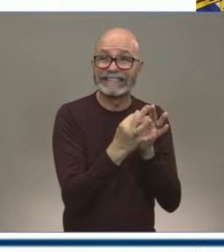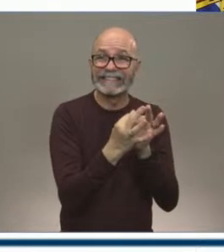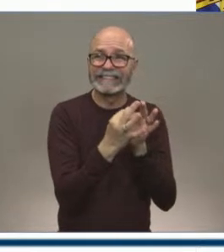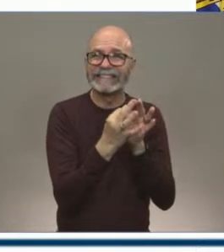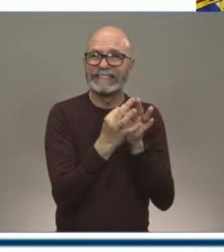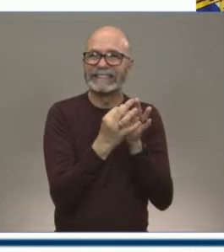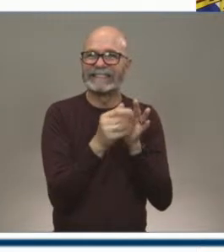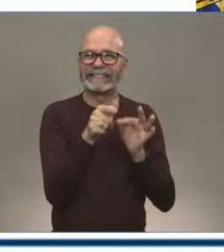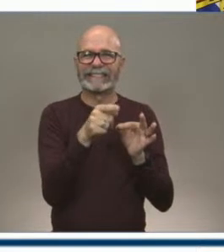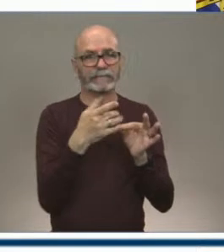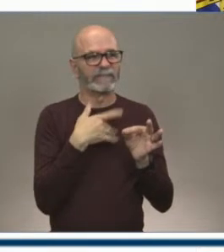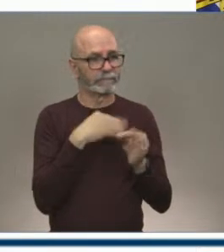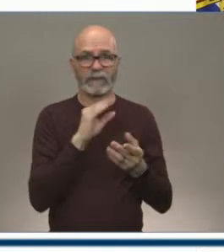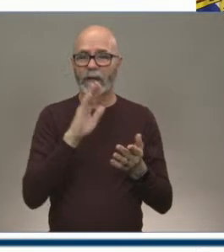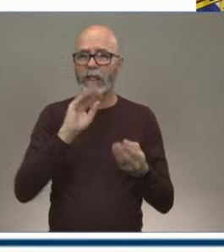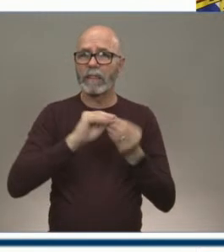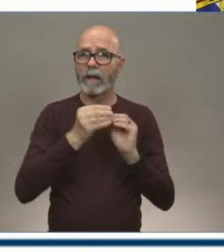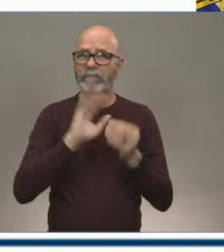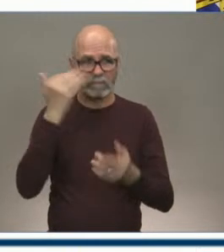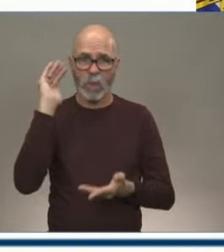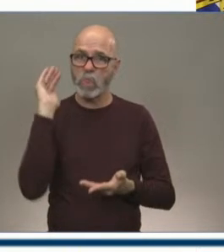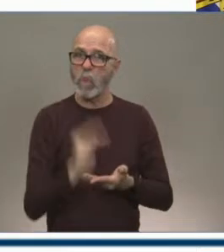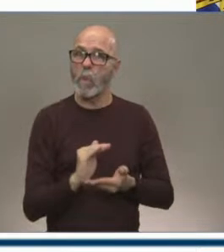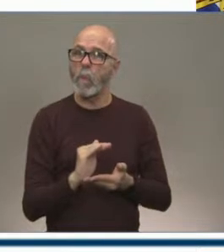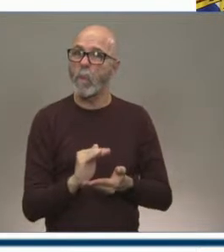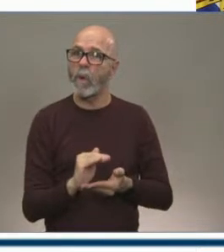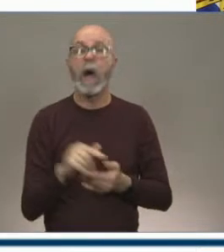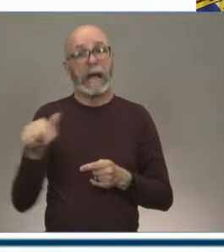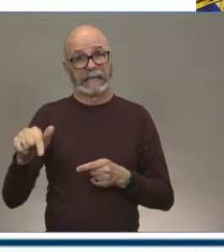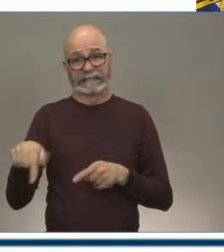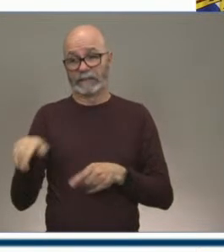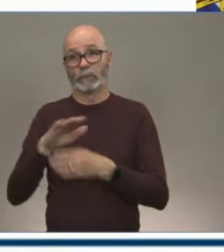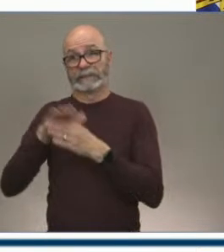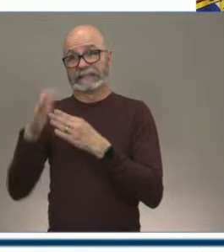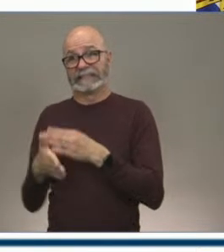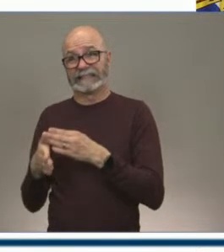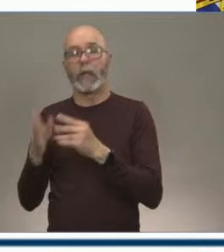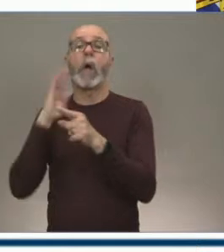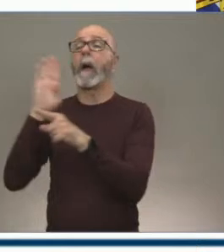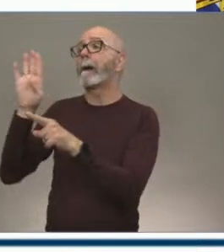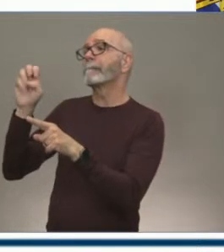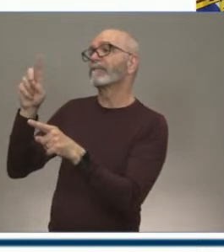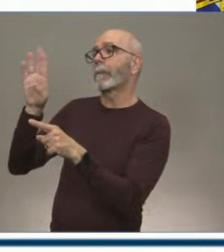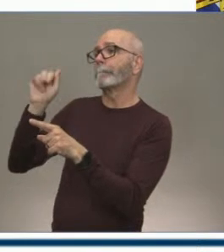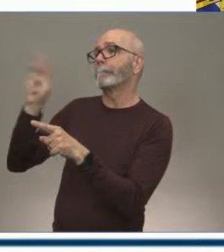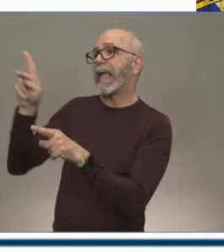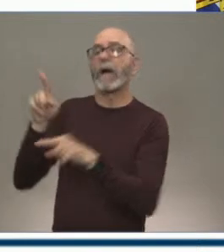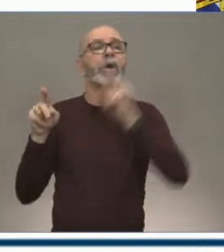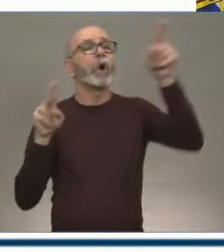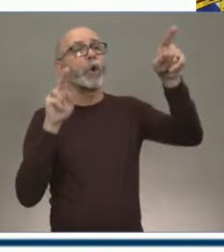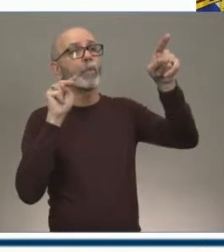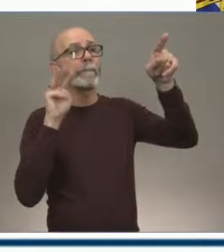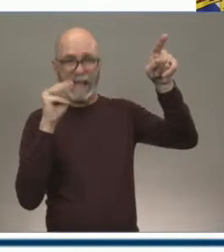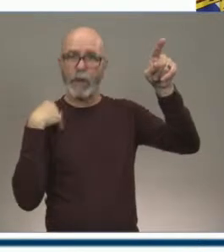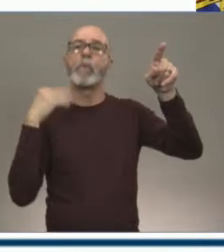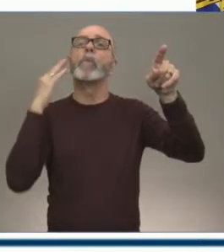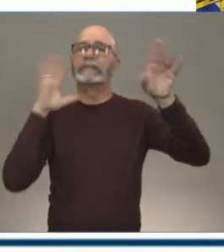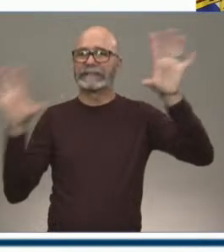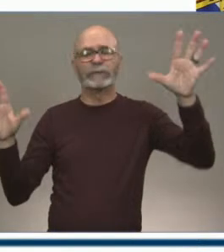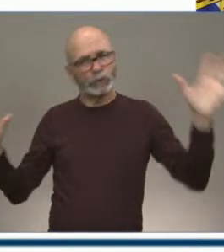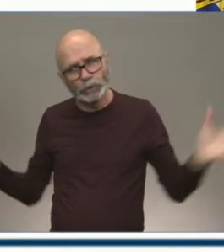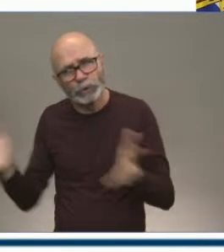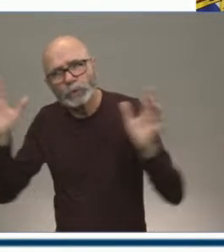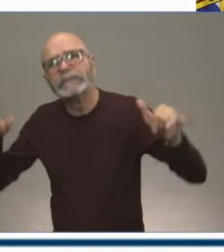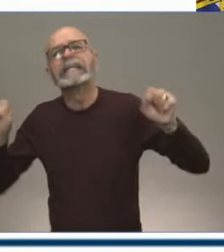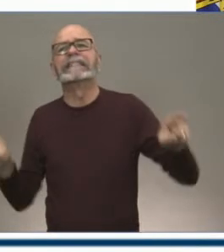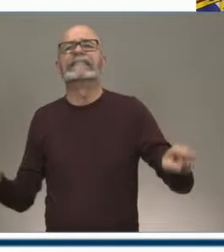rapid pop-up testing sites happening this weekend, as you mentioned, Beaverbank and New Minas. How do we encourage more Nova Scotians to go out and get